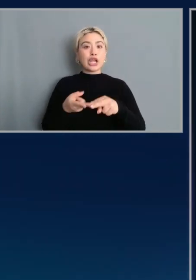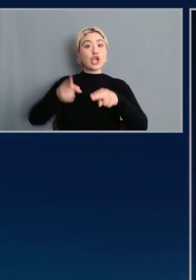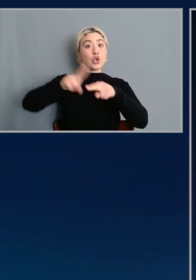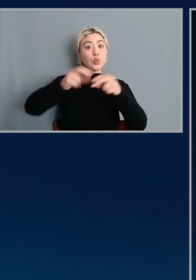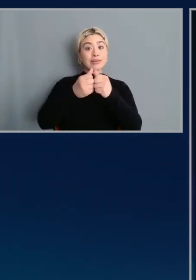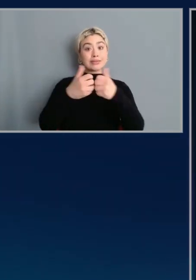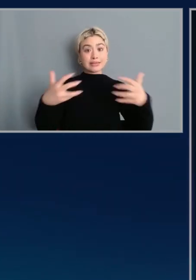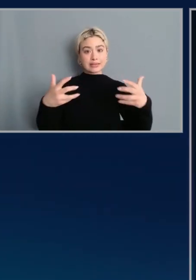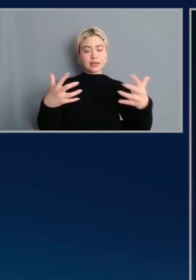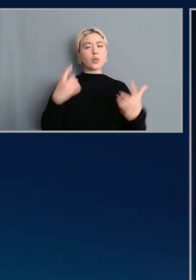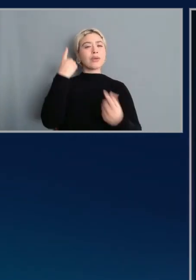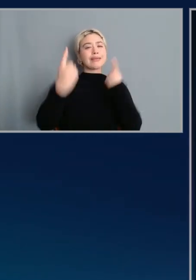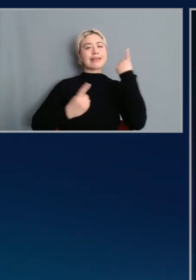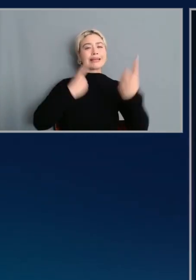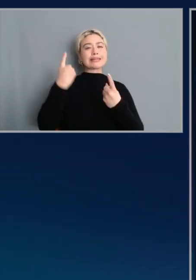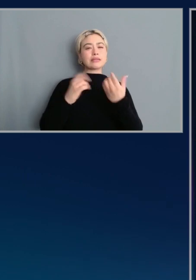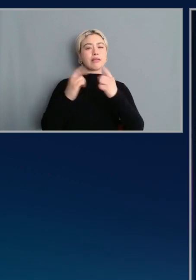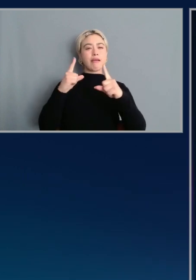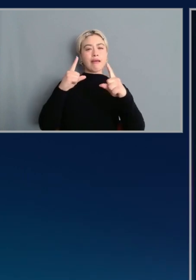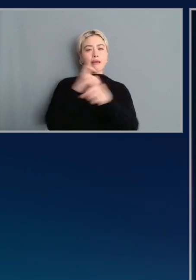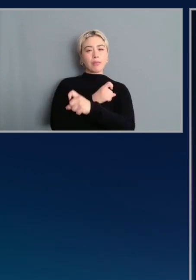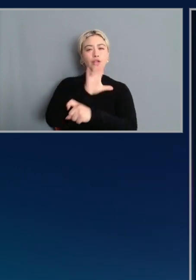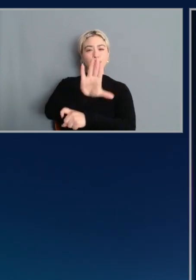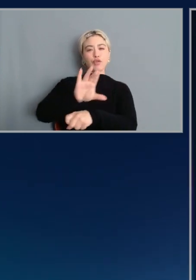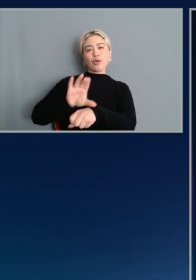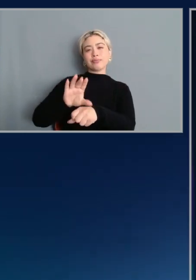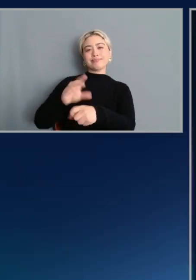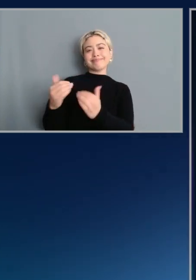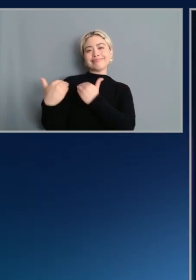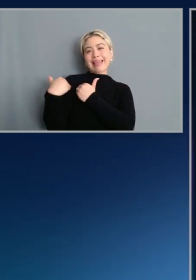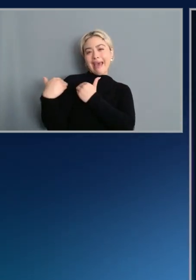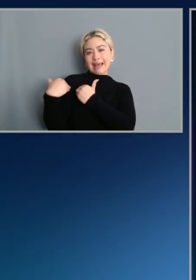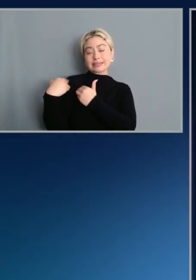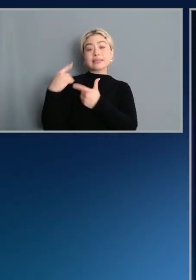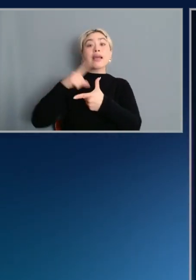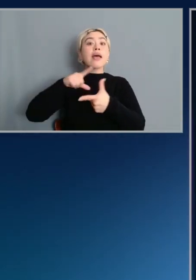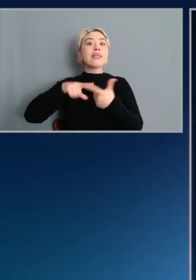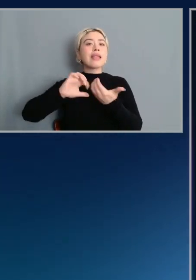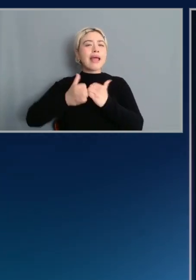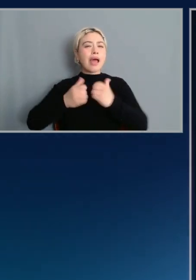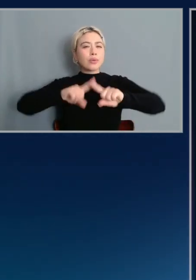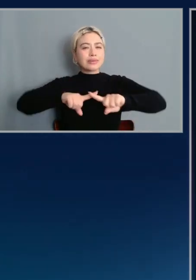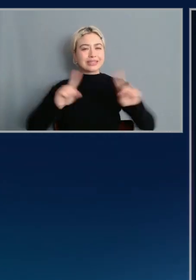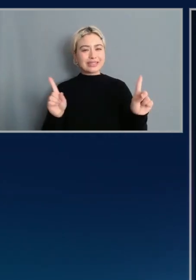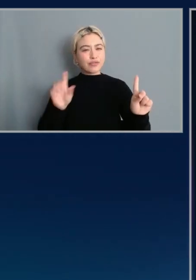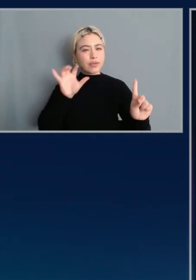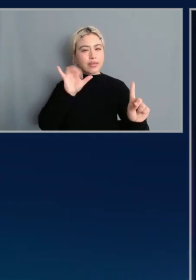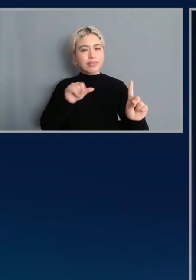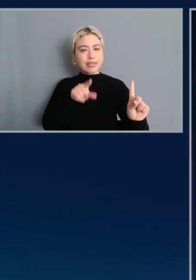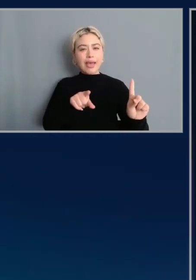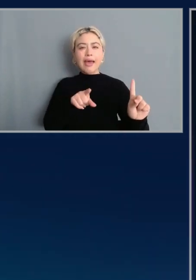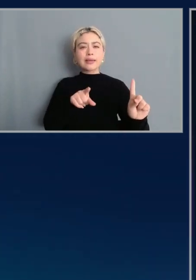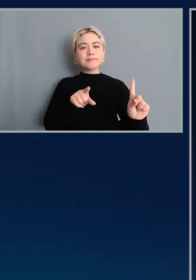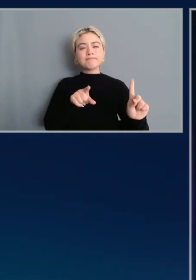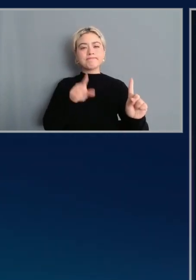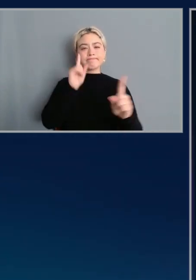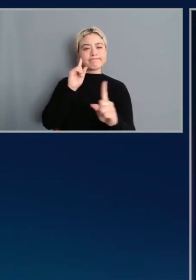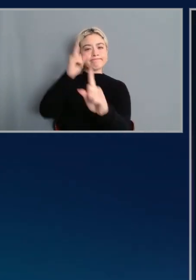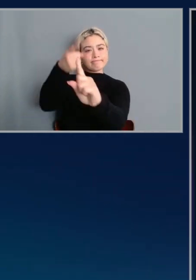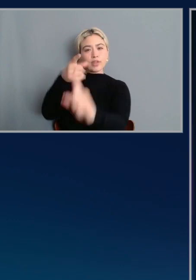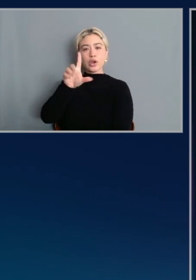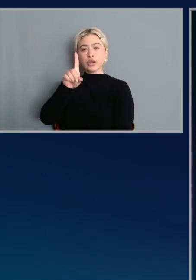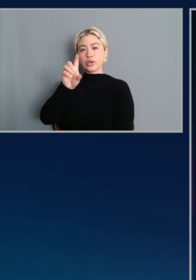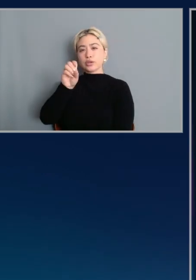to consider the complexity of your task. And you want to consider how different that target domain